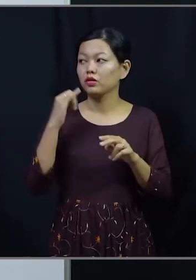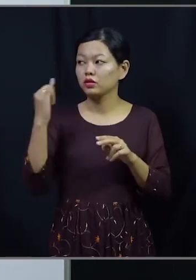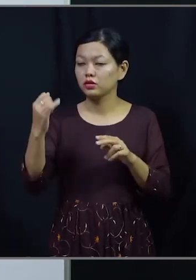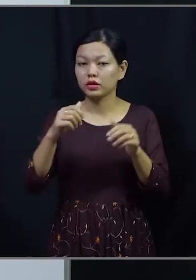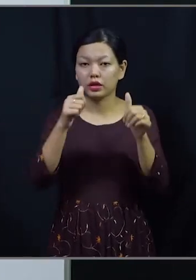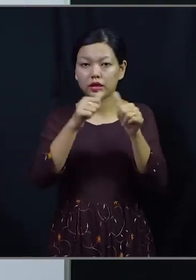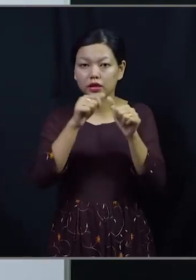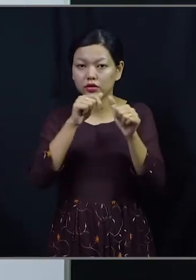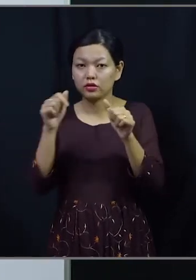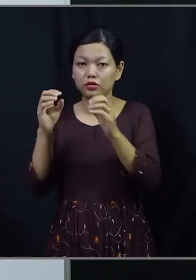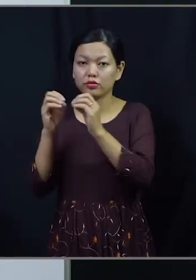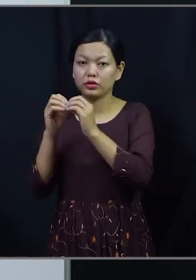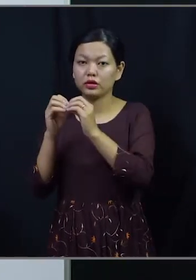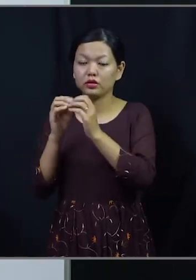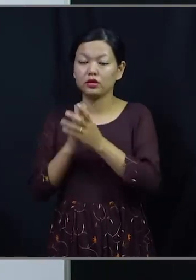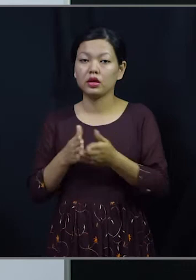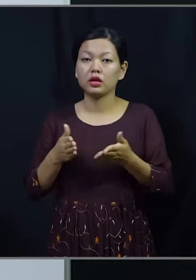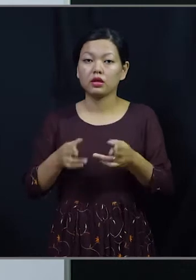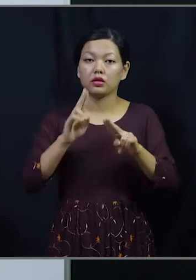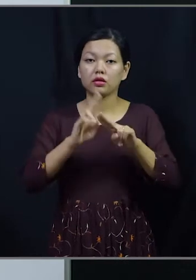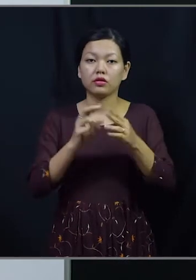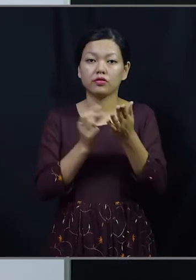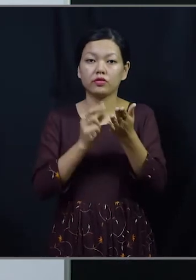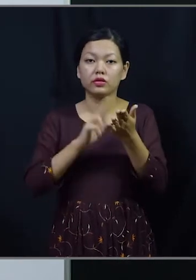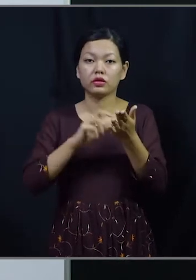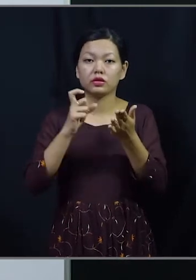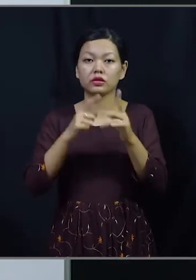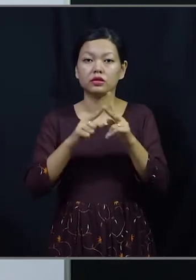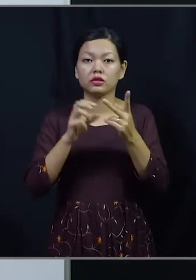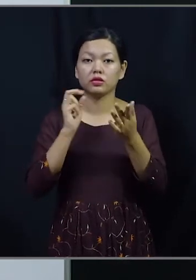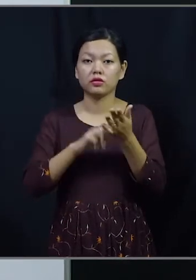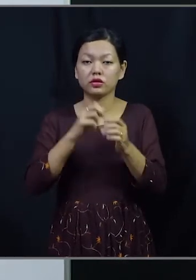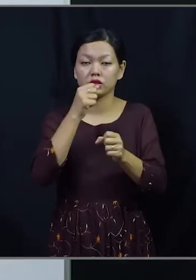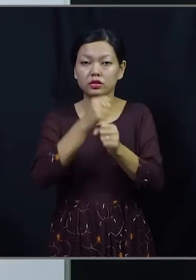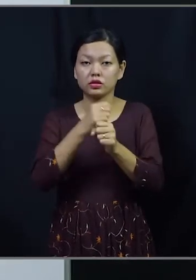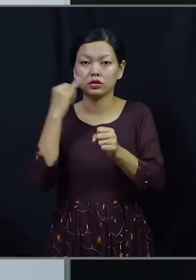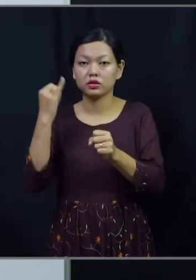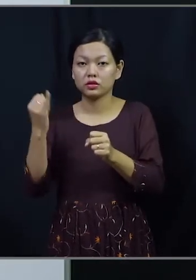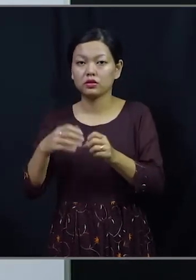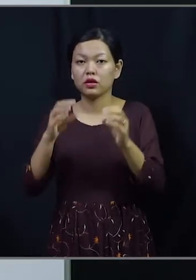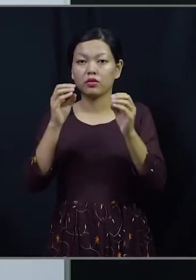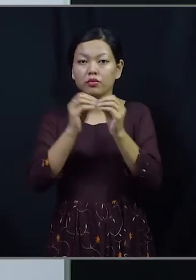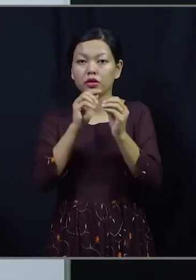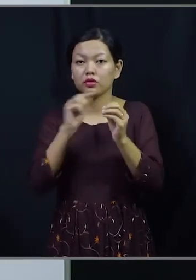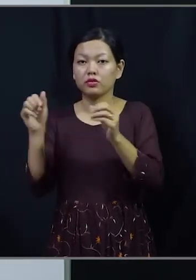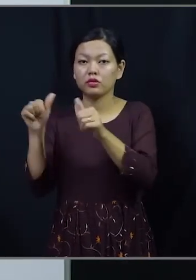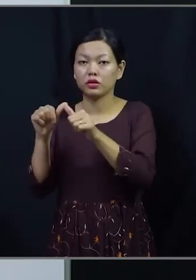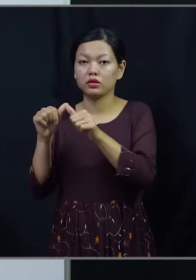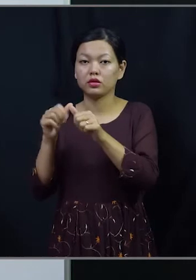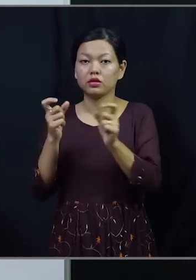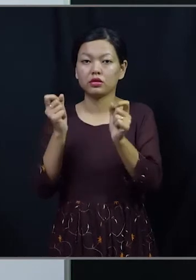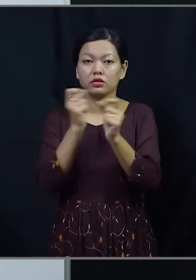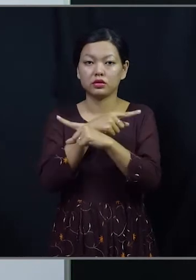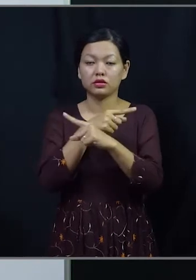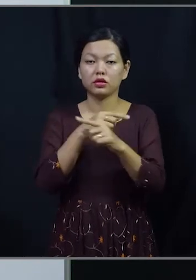B, and if you could find a function G from B to A. See, we are just switching